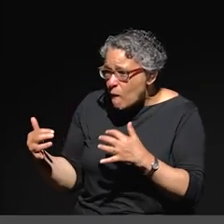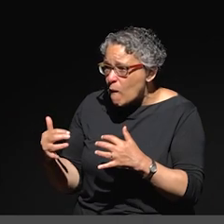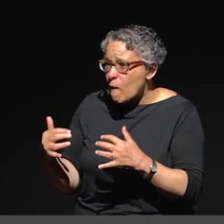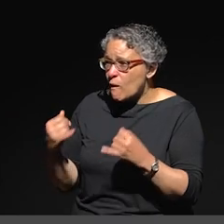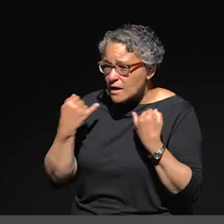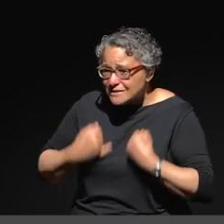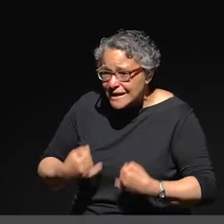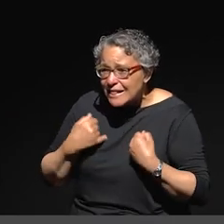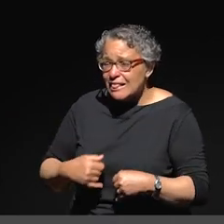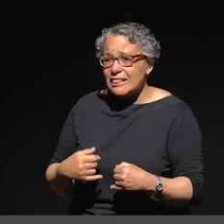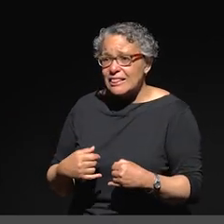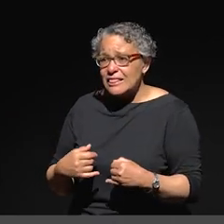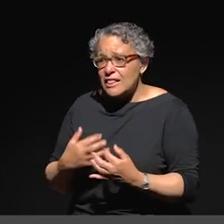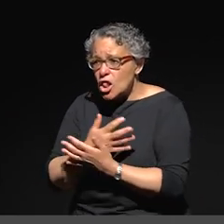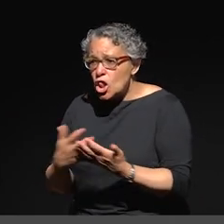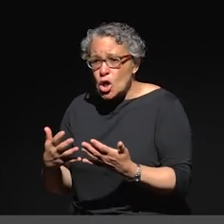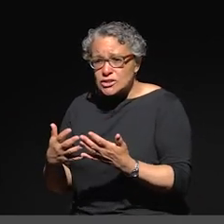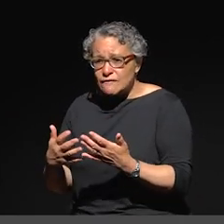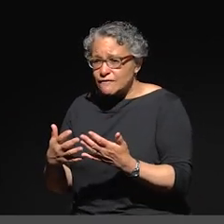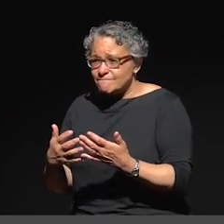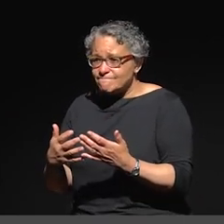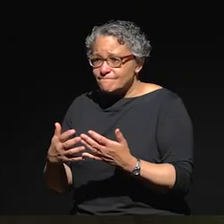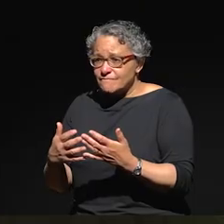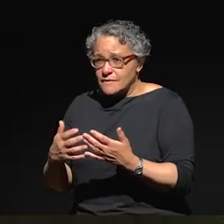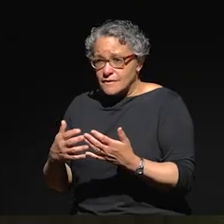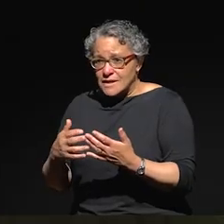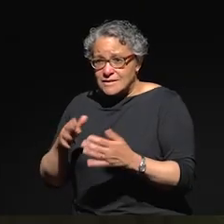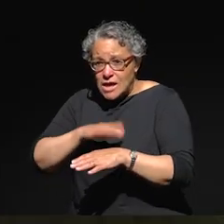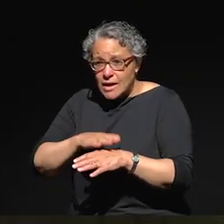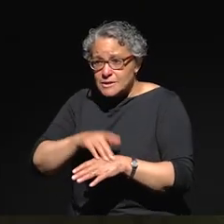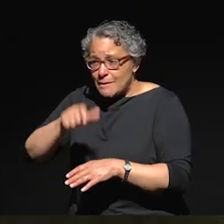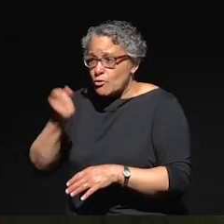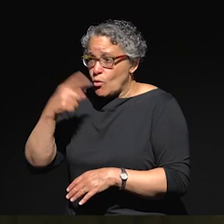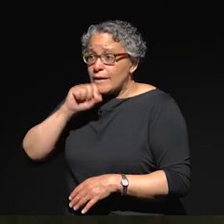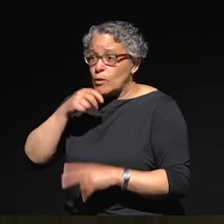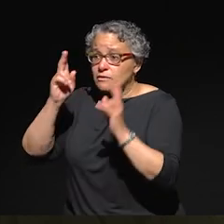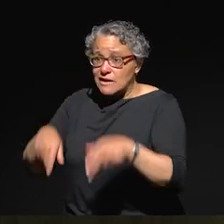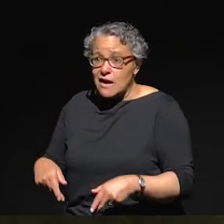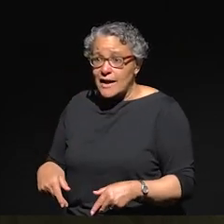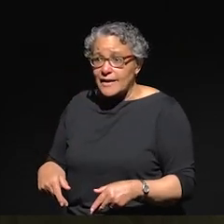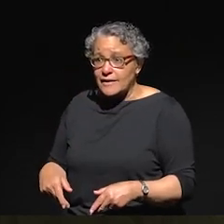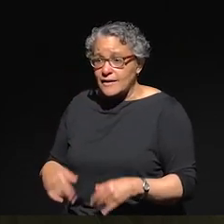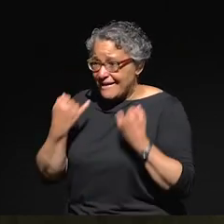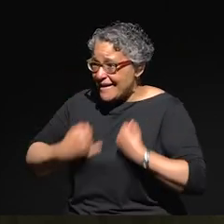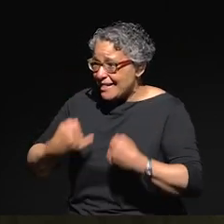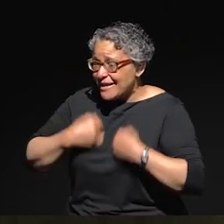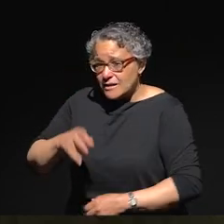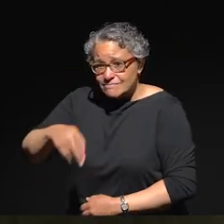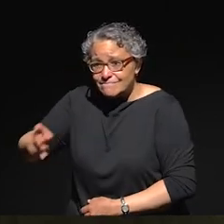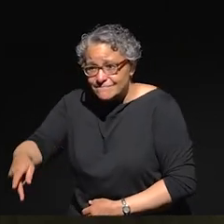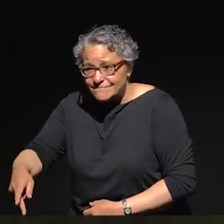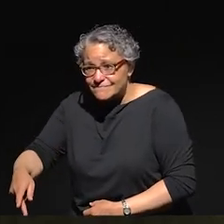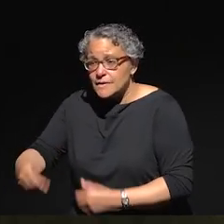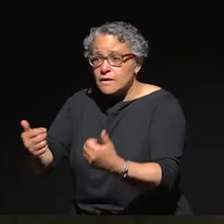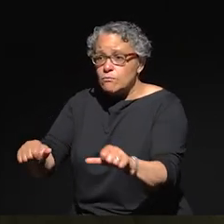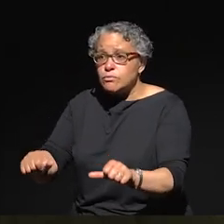several false starts or false endings where people thought that he was going to die. He fell sick on several occasions during these years and ended up dying